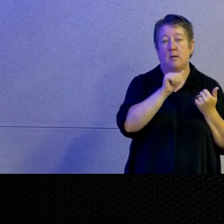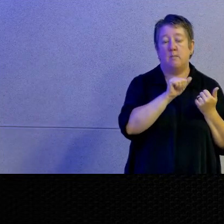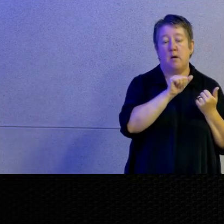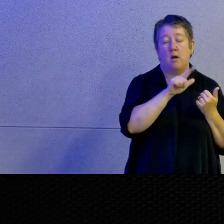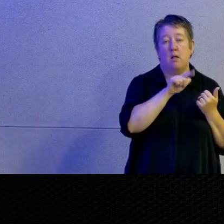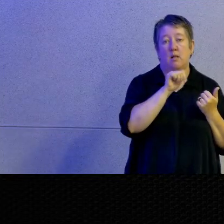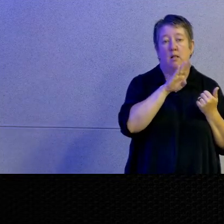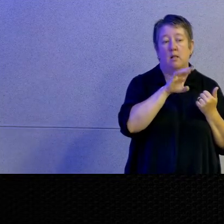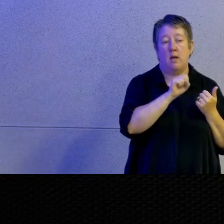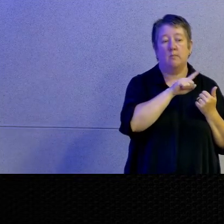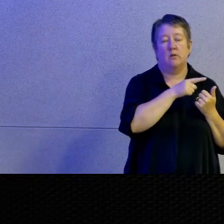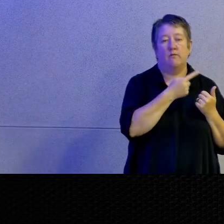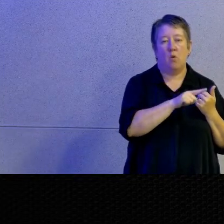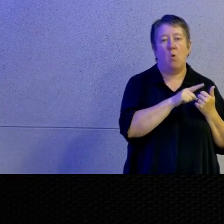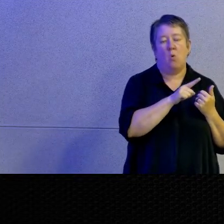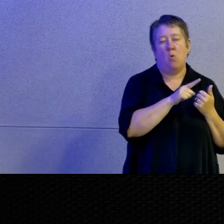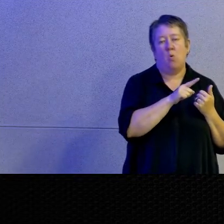well.